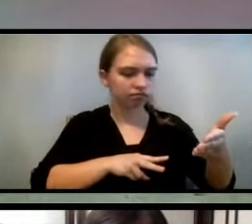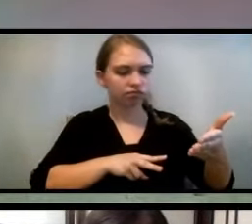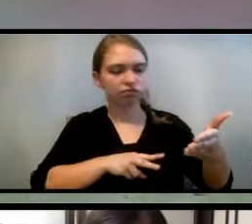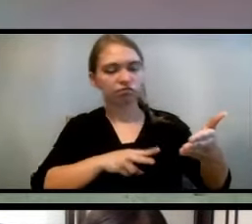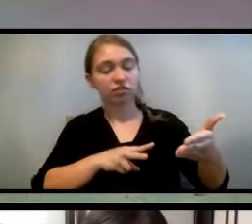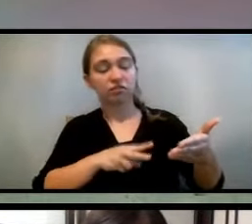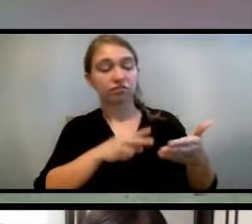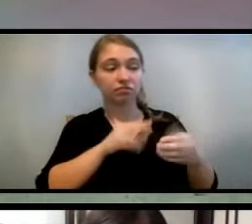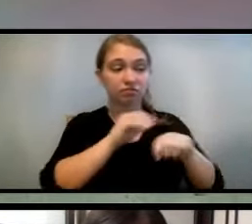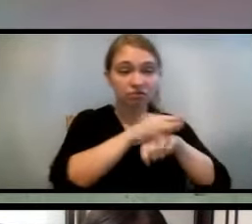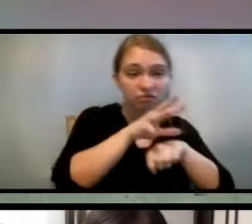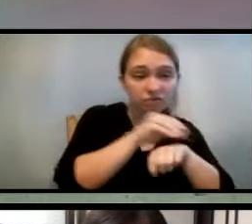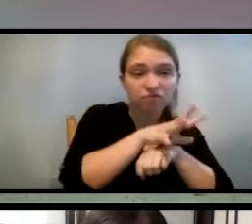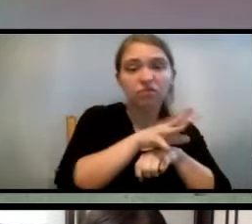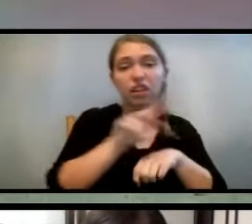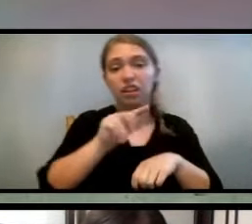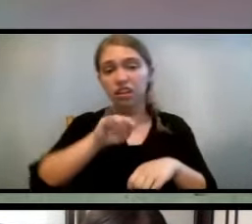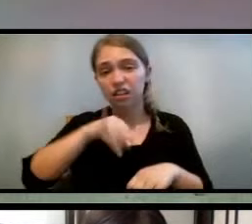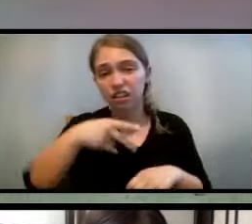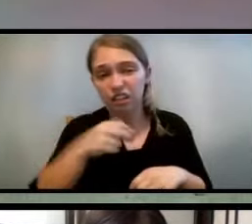Nobody else was kind of doing